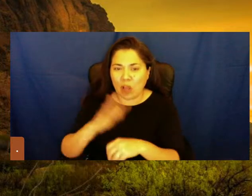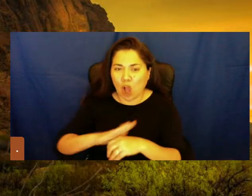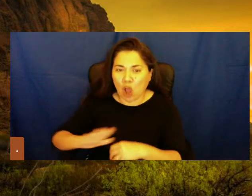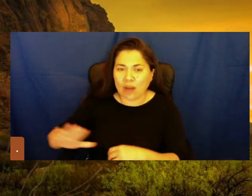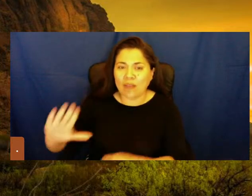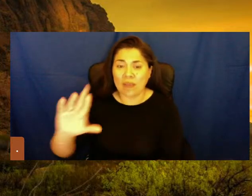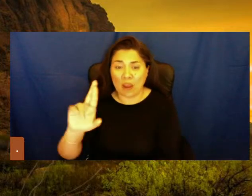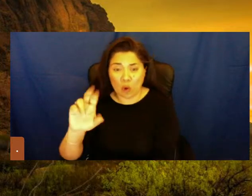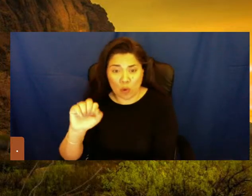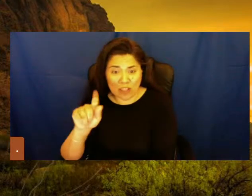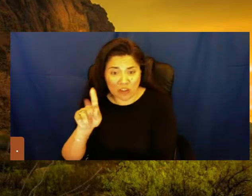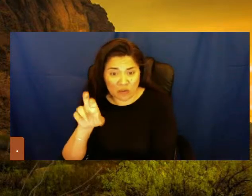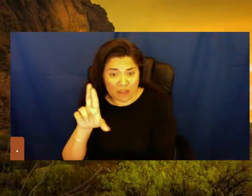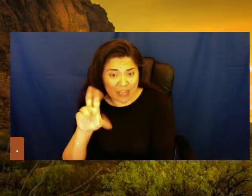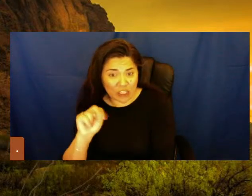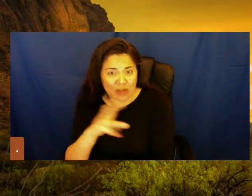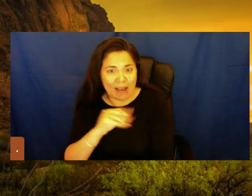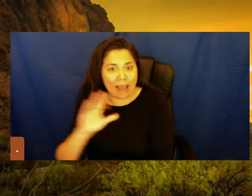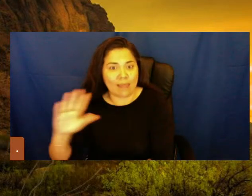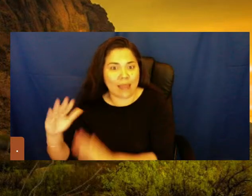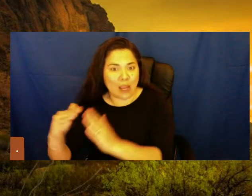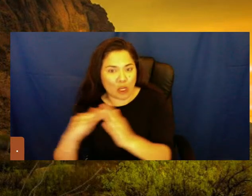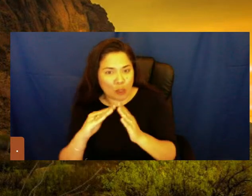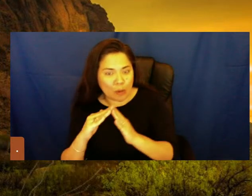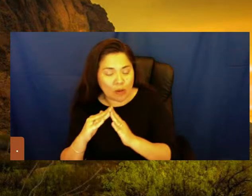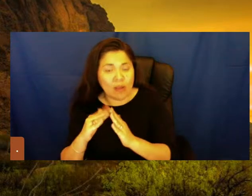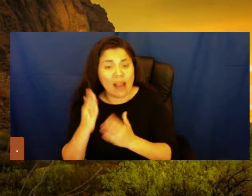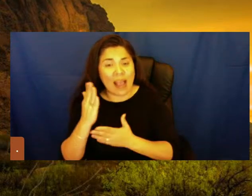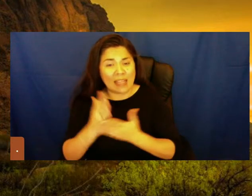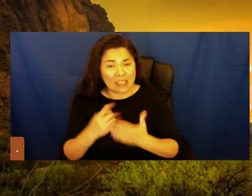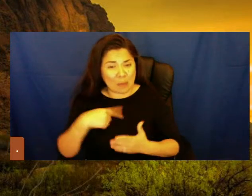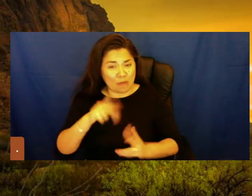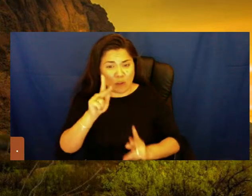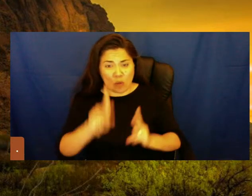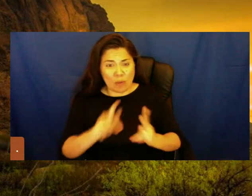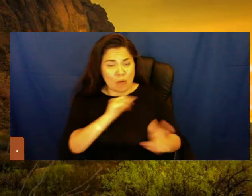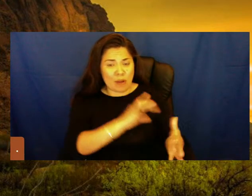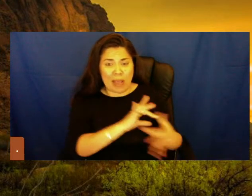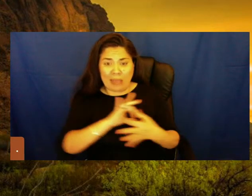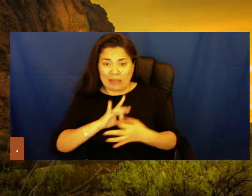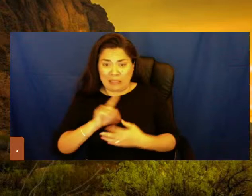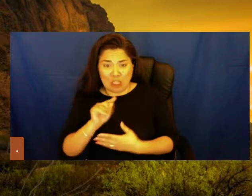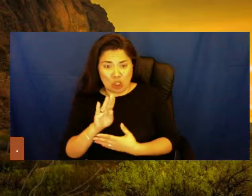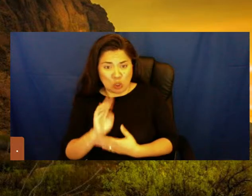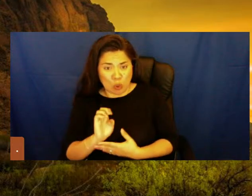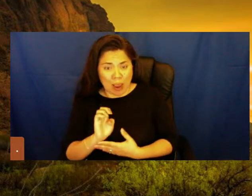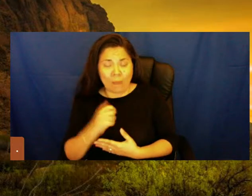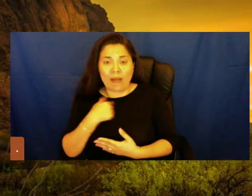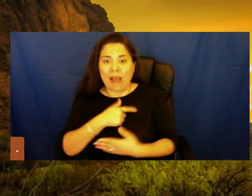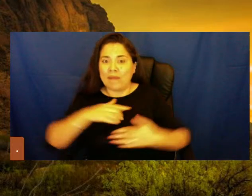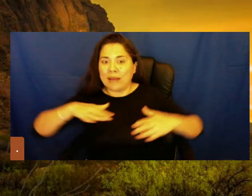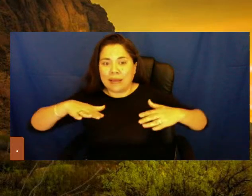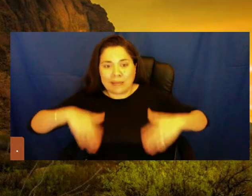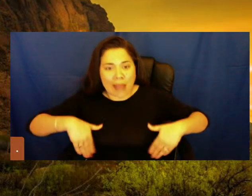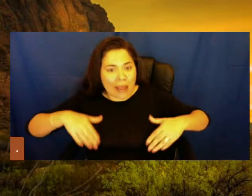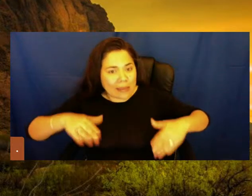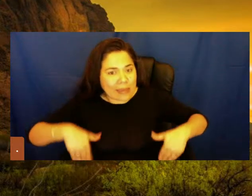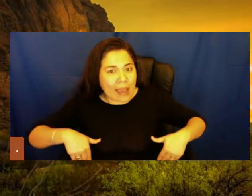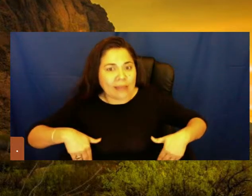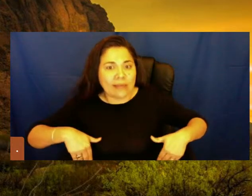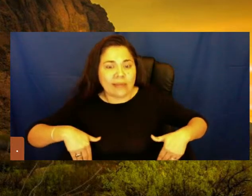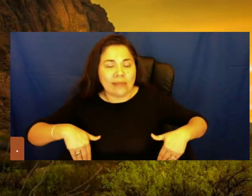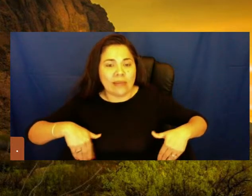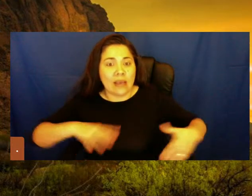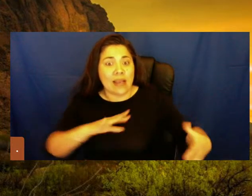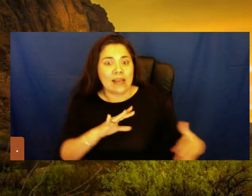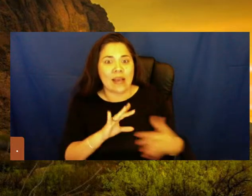communities. And even those detribalized folks, those people that have yet to be able to